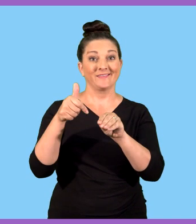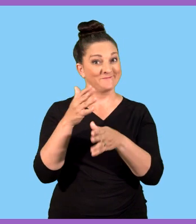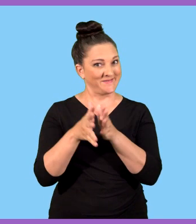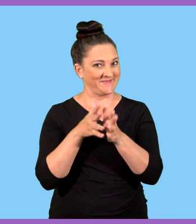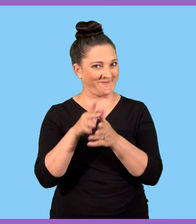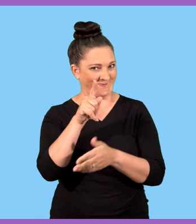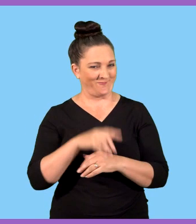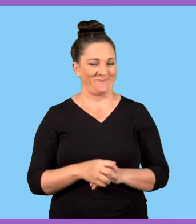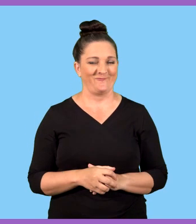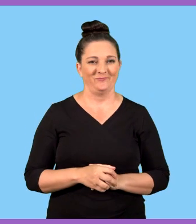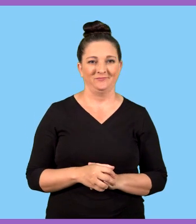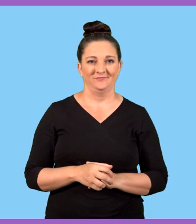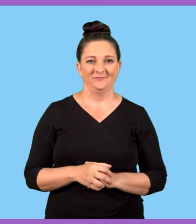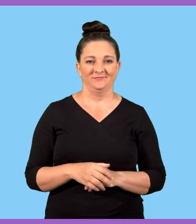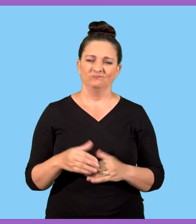of that.